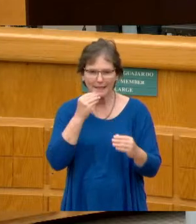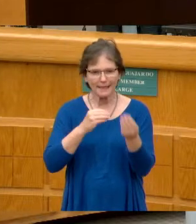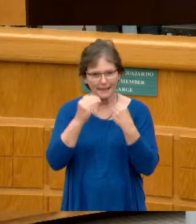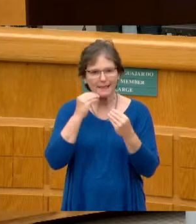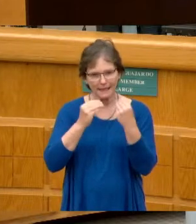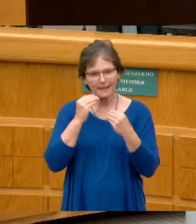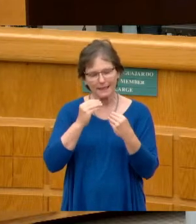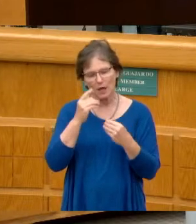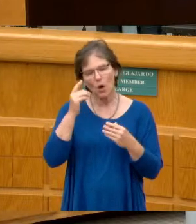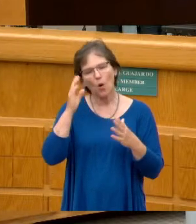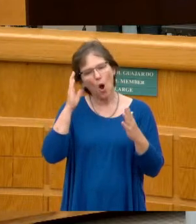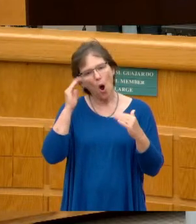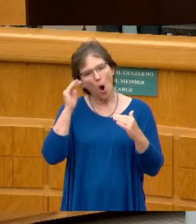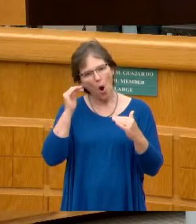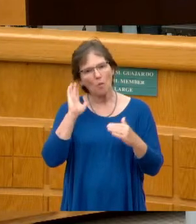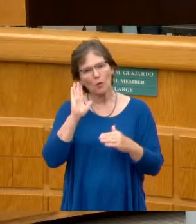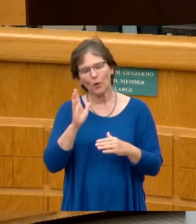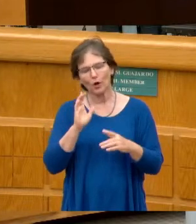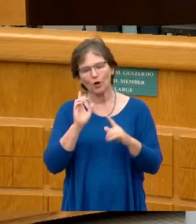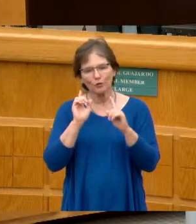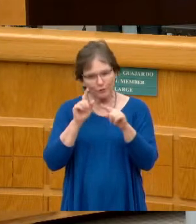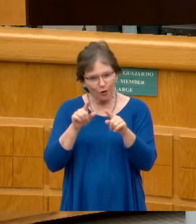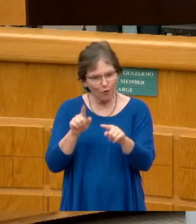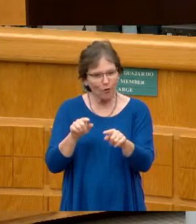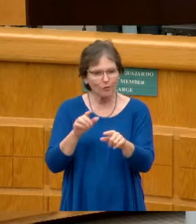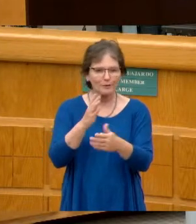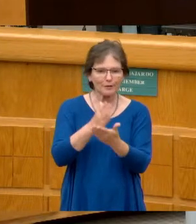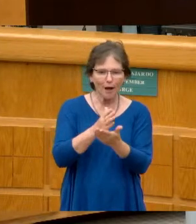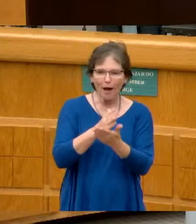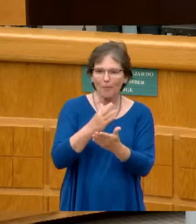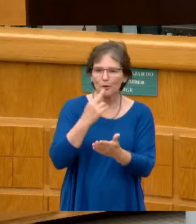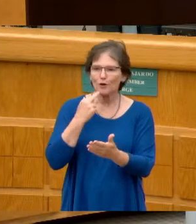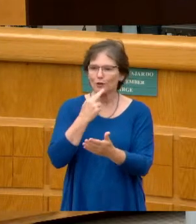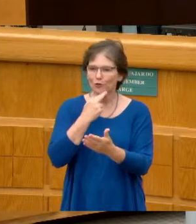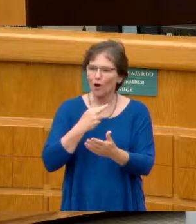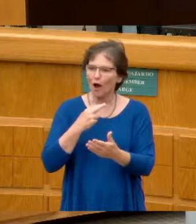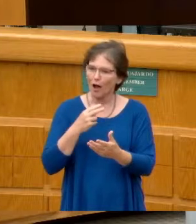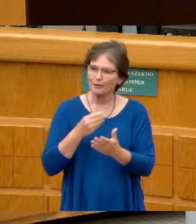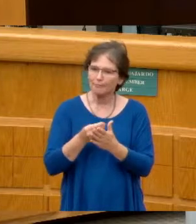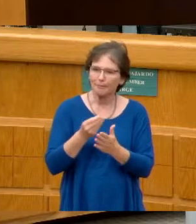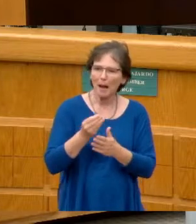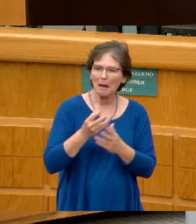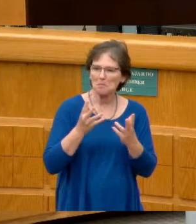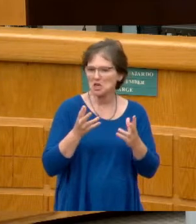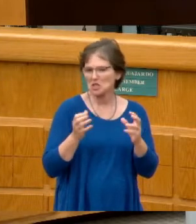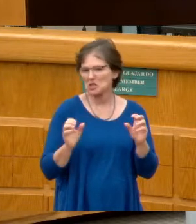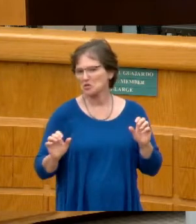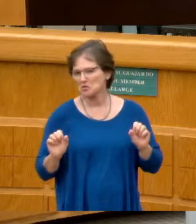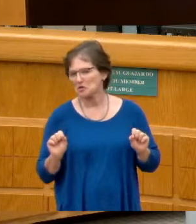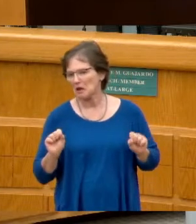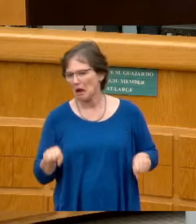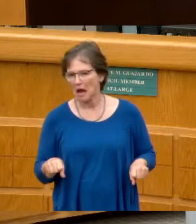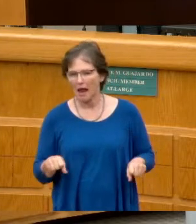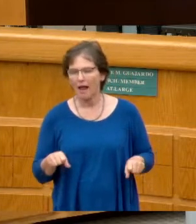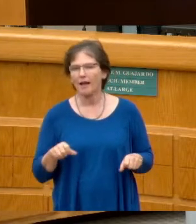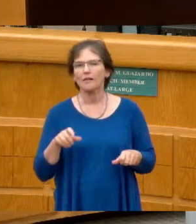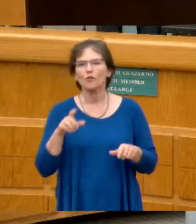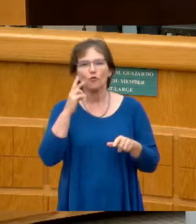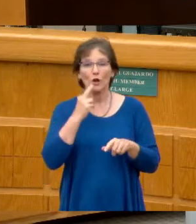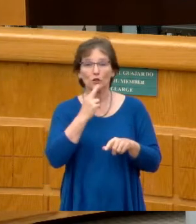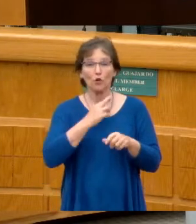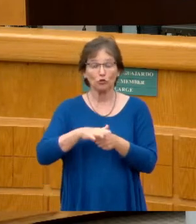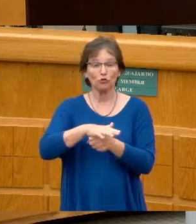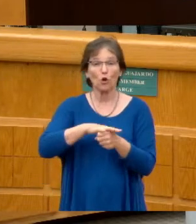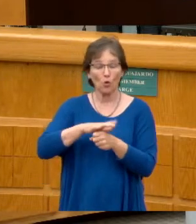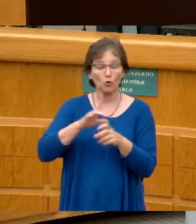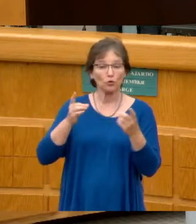at 8151 Leopard Street. And Los Toros Tacos and Burgers on West Point Road. So we want to thank each